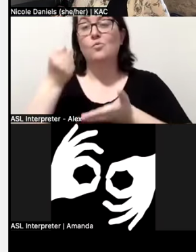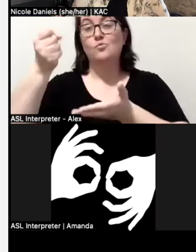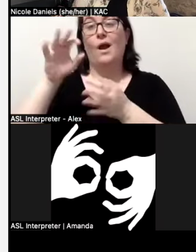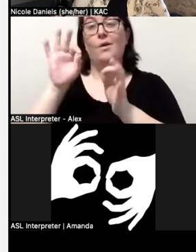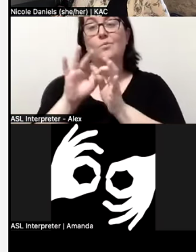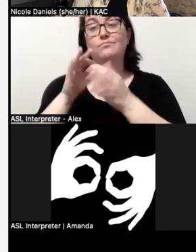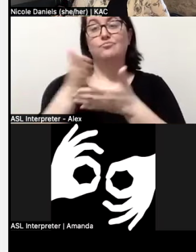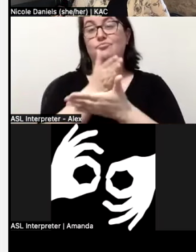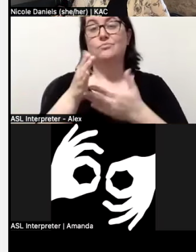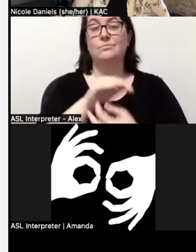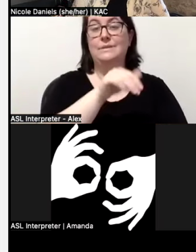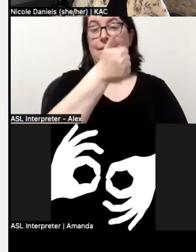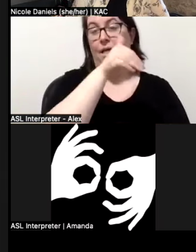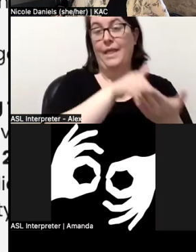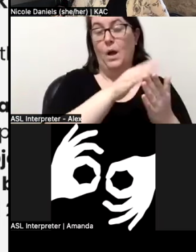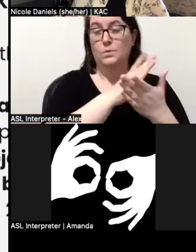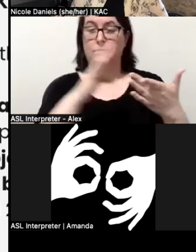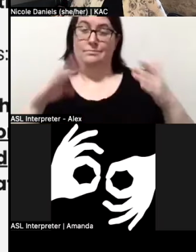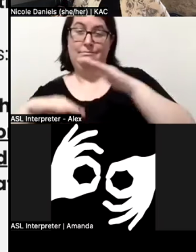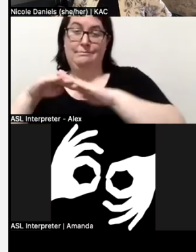$10,000 to $65,000.